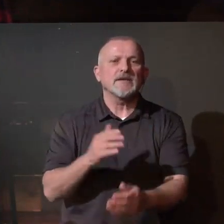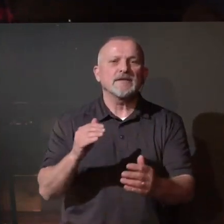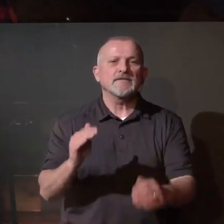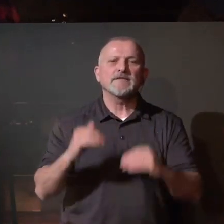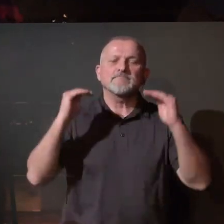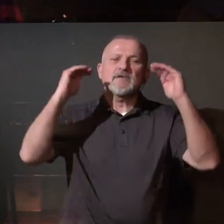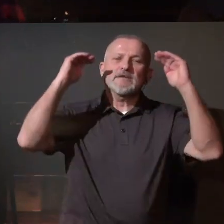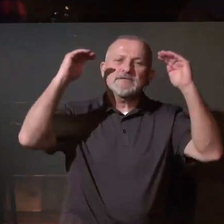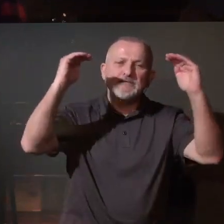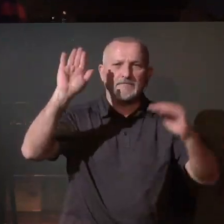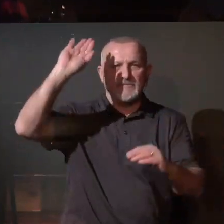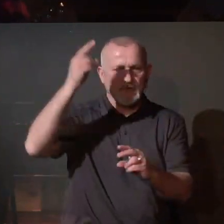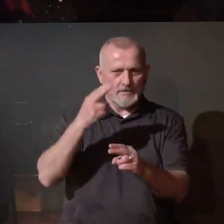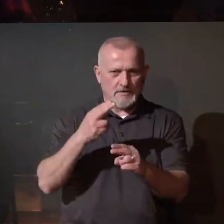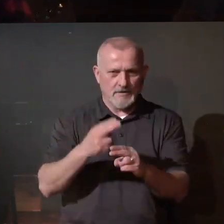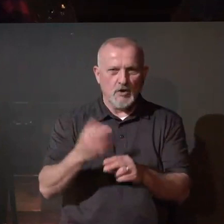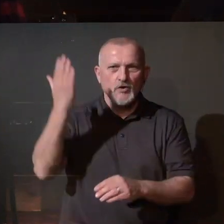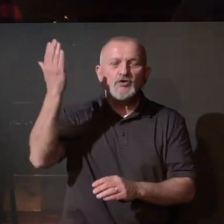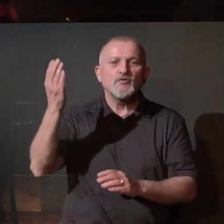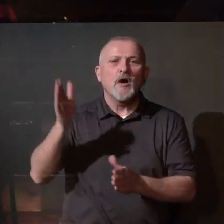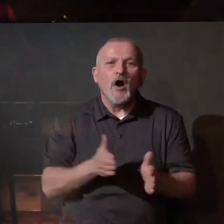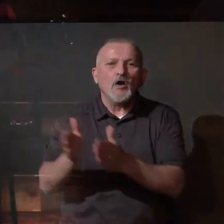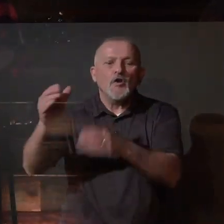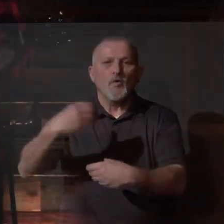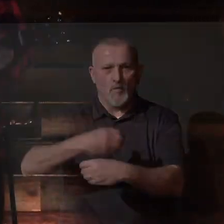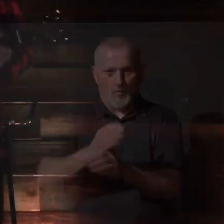this. You are a way maker.